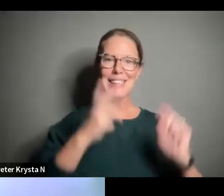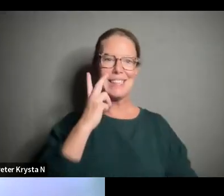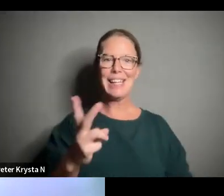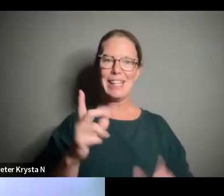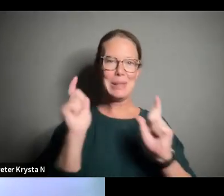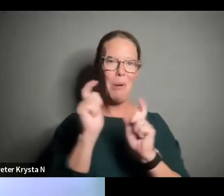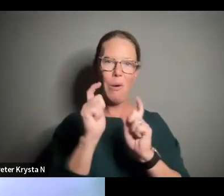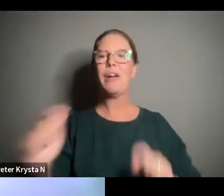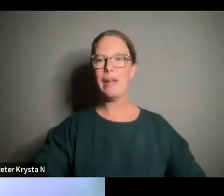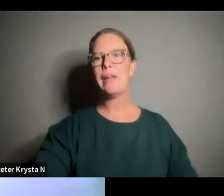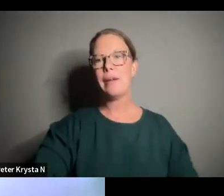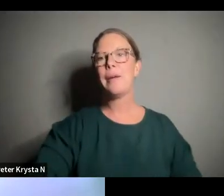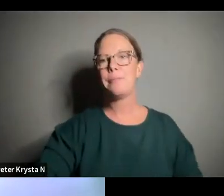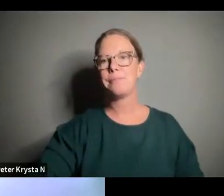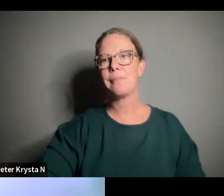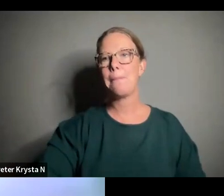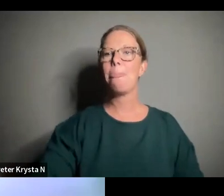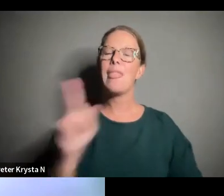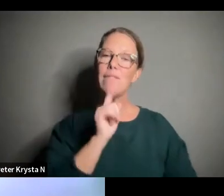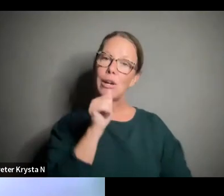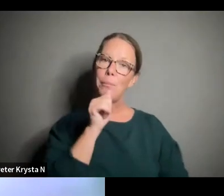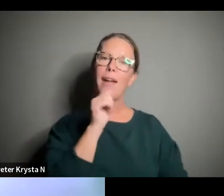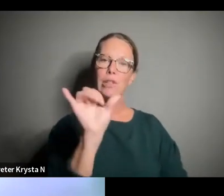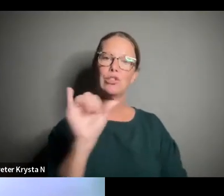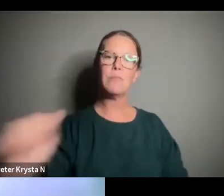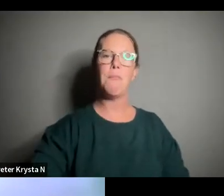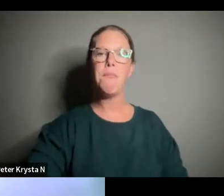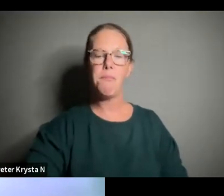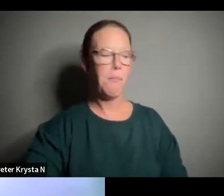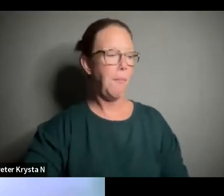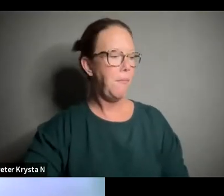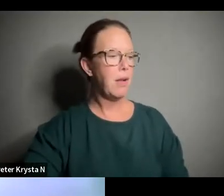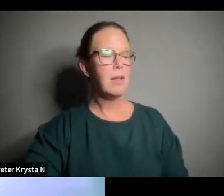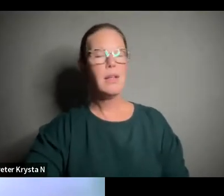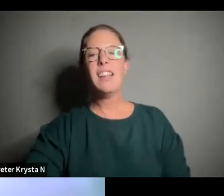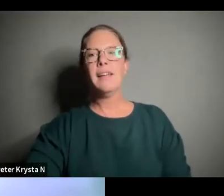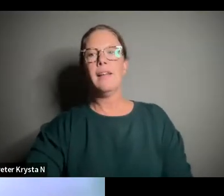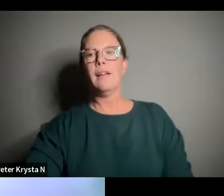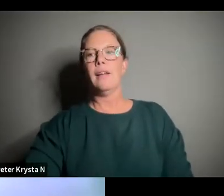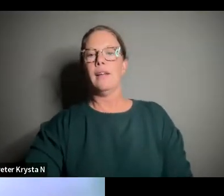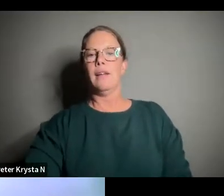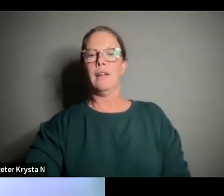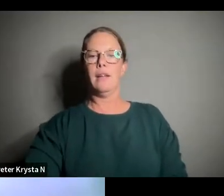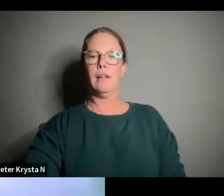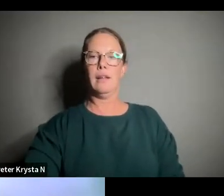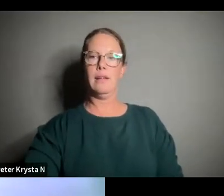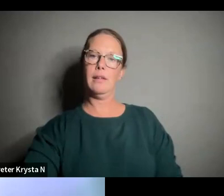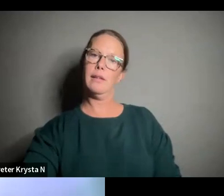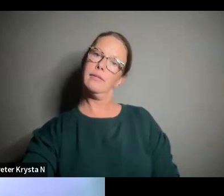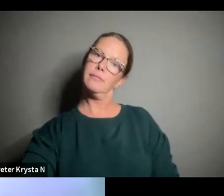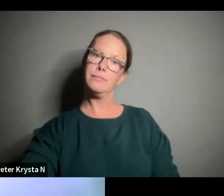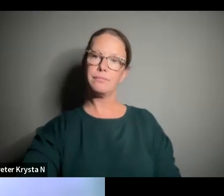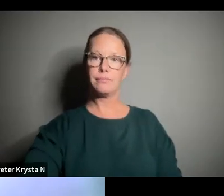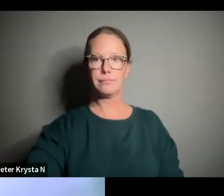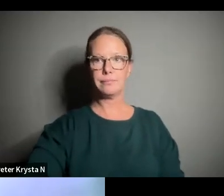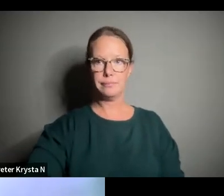smaller, so it's very, very private. That's kind of cool. Yeah. So now here's some question, and we're